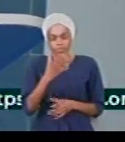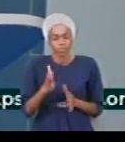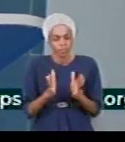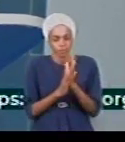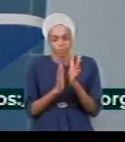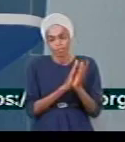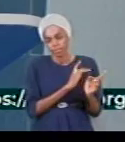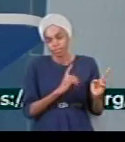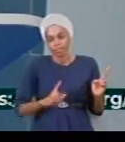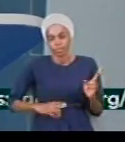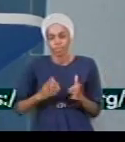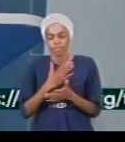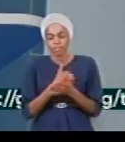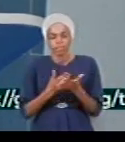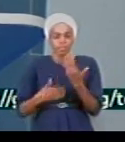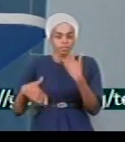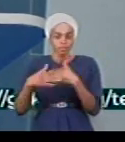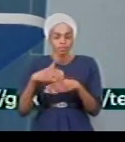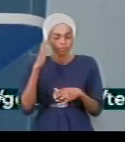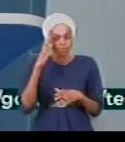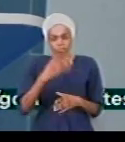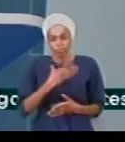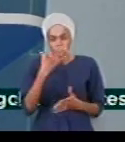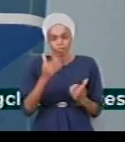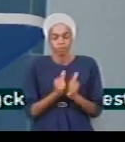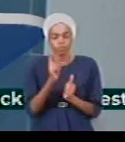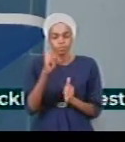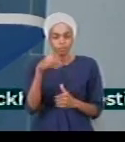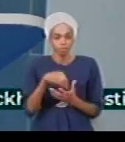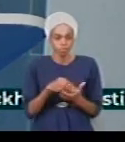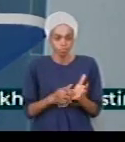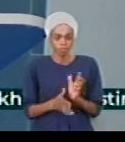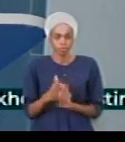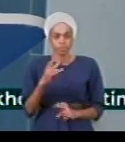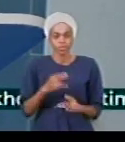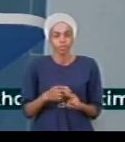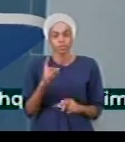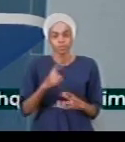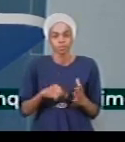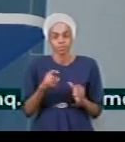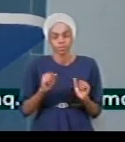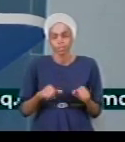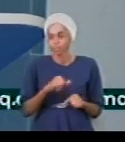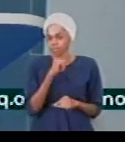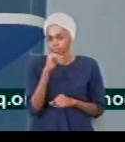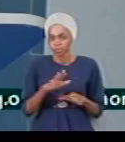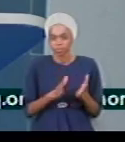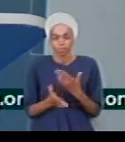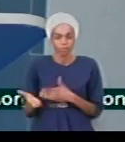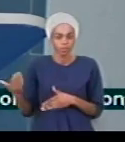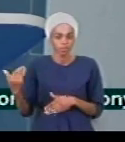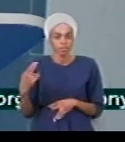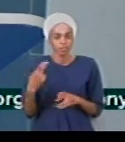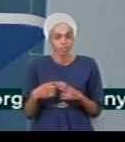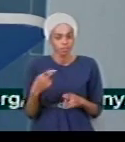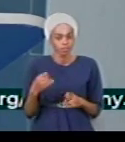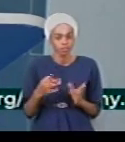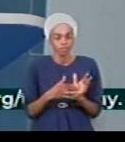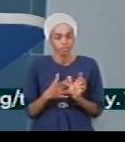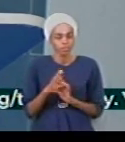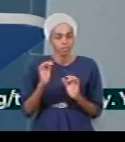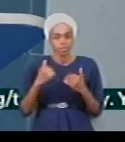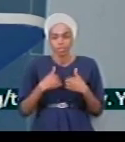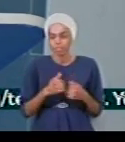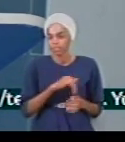now. The name of Jesus has never failed. Where are you? We are waiting for you now. Who will be the first to